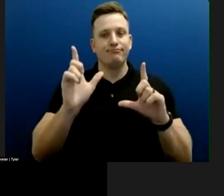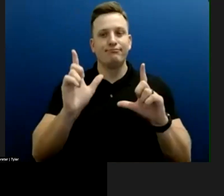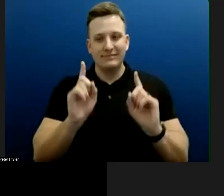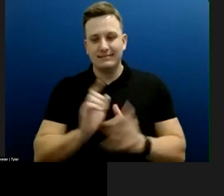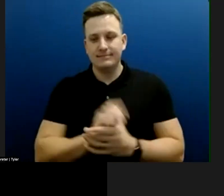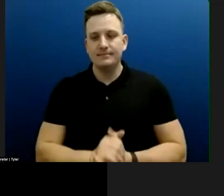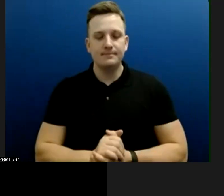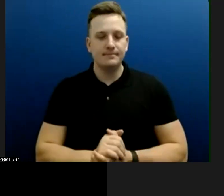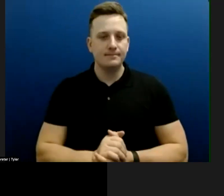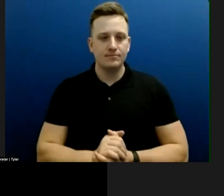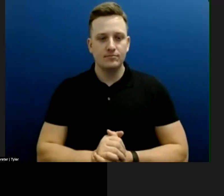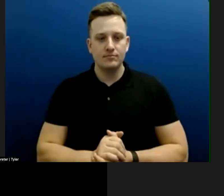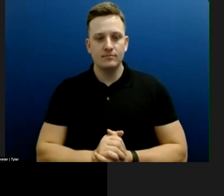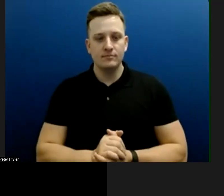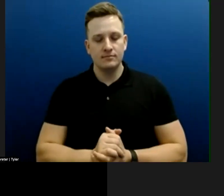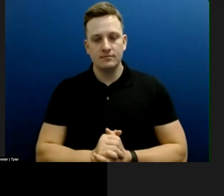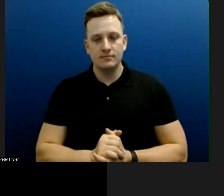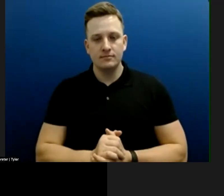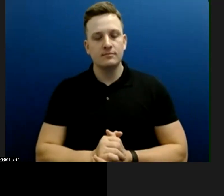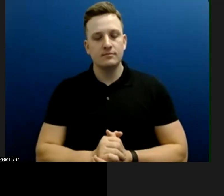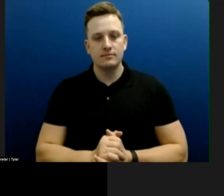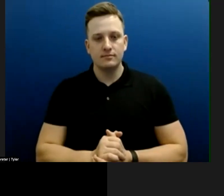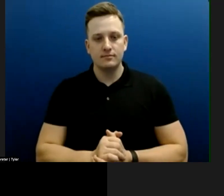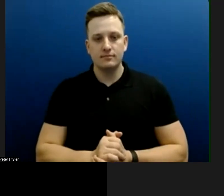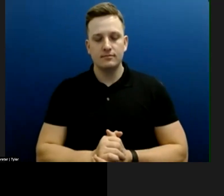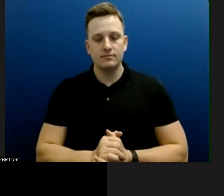and end that show and